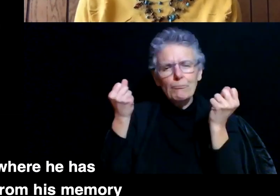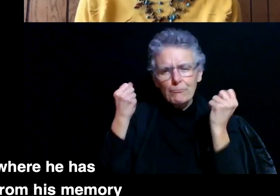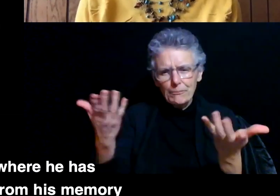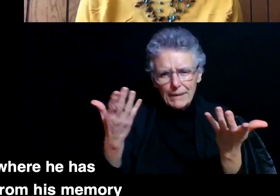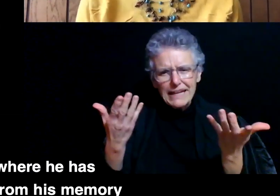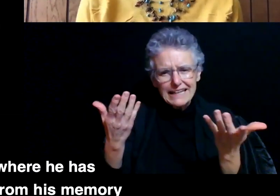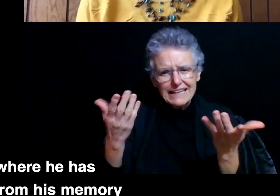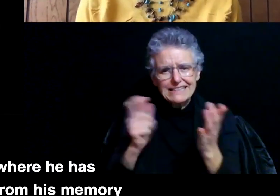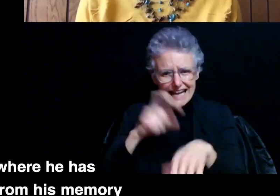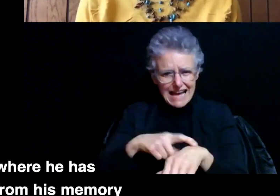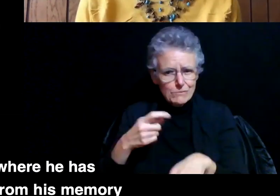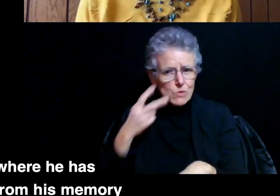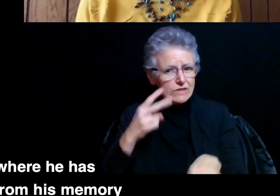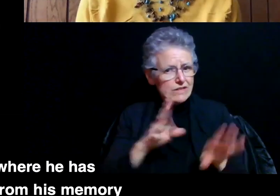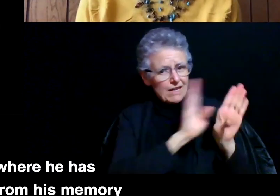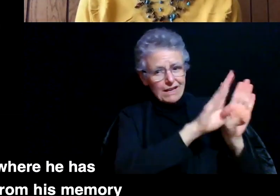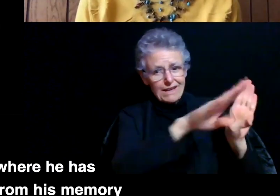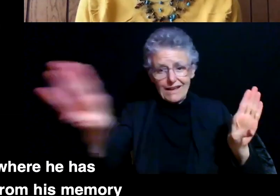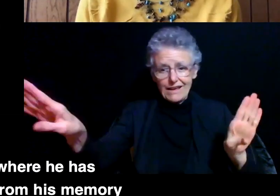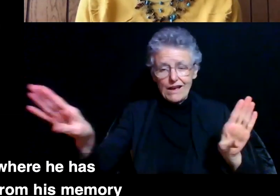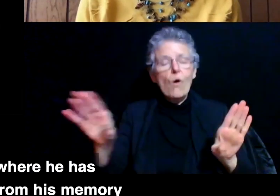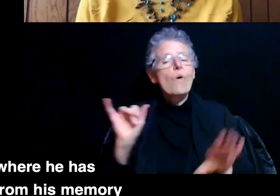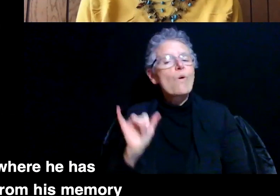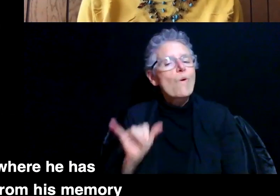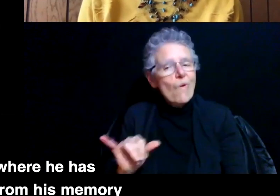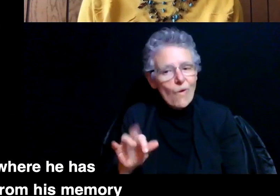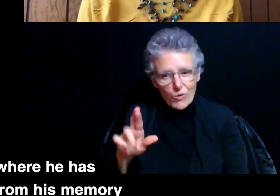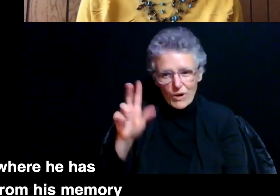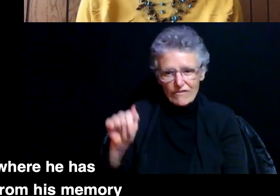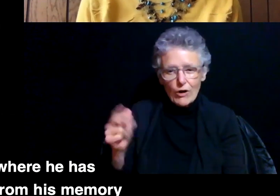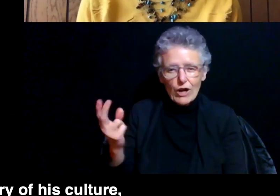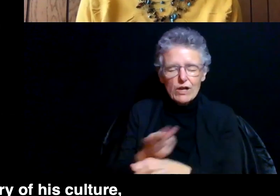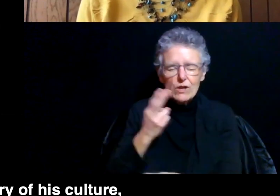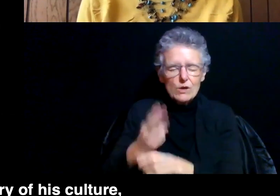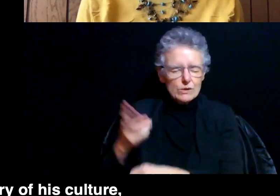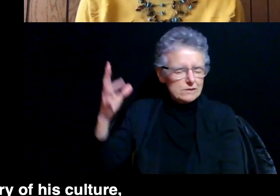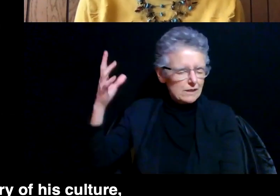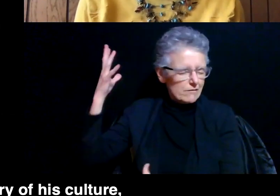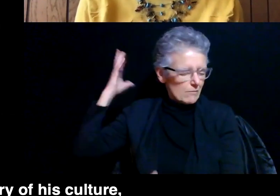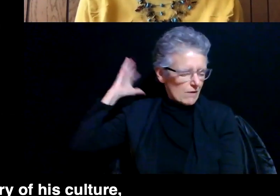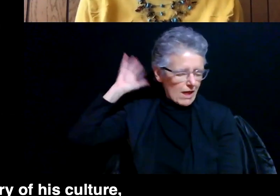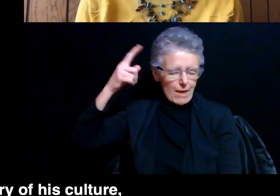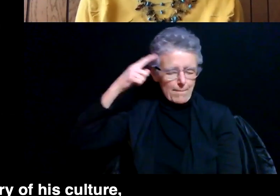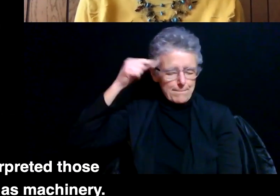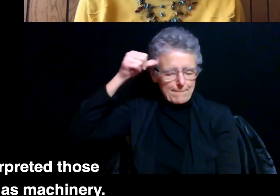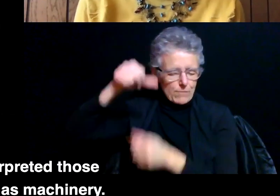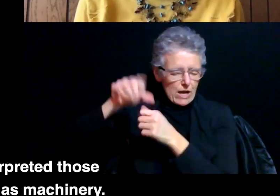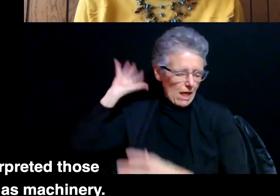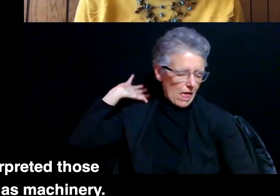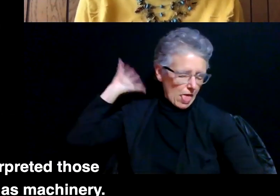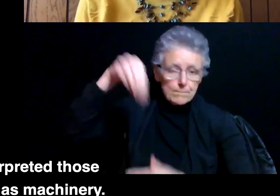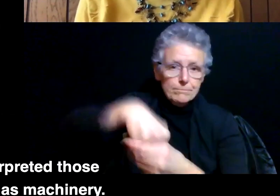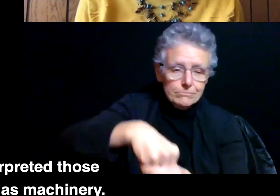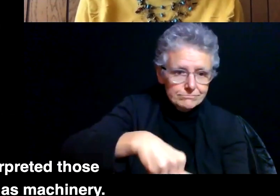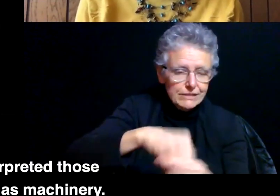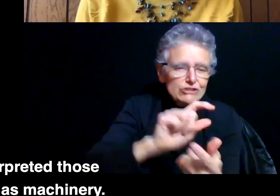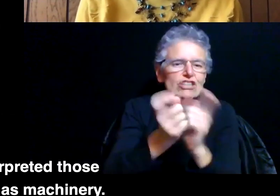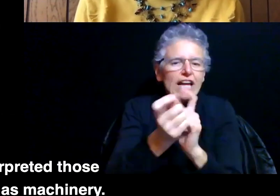we'll see where he has, used things from his memory and the history of his culture and